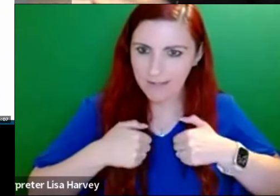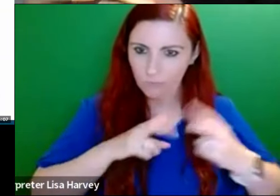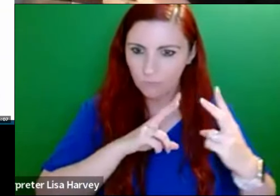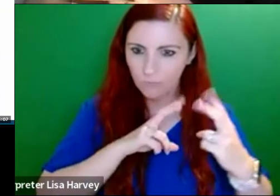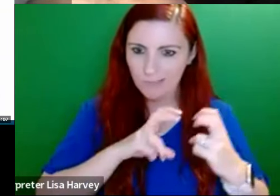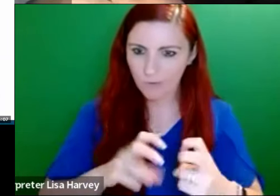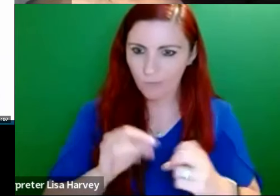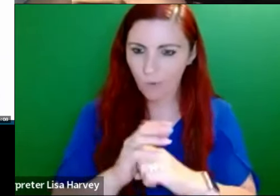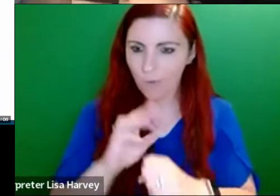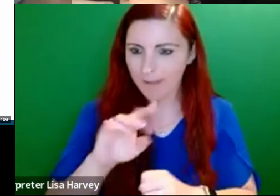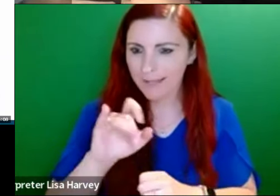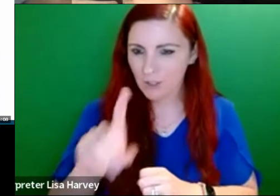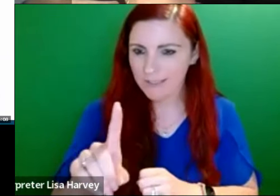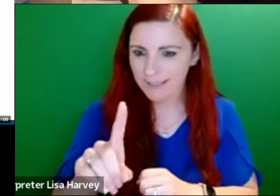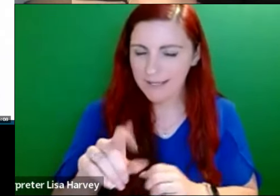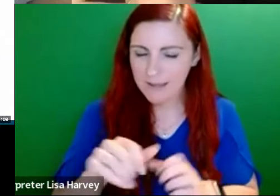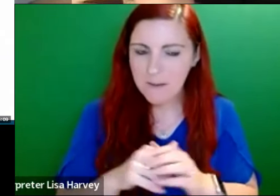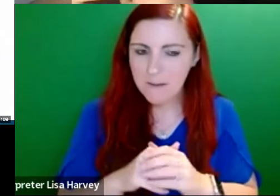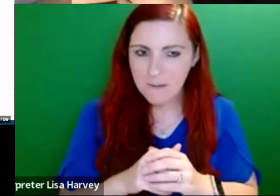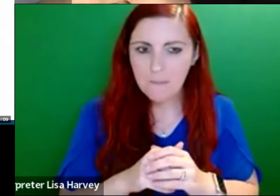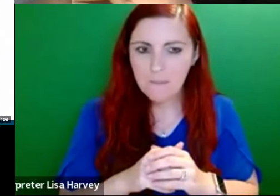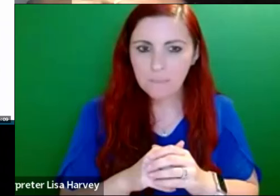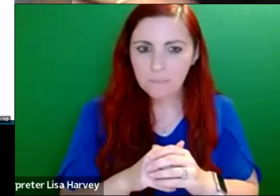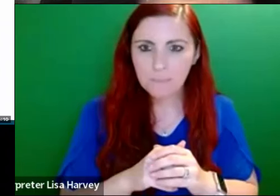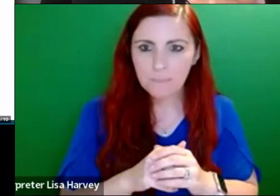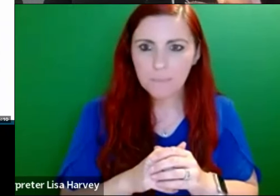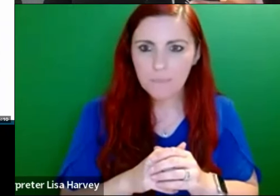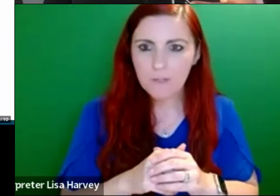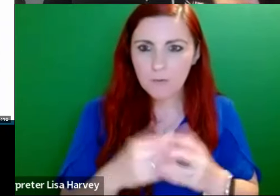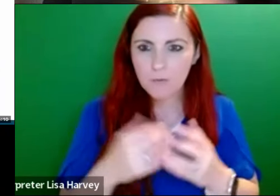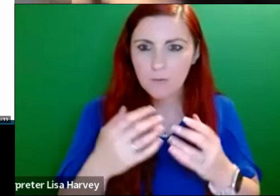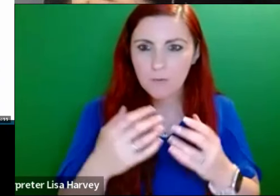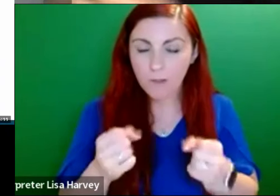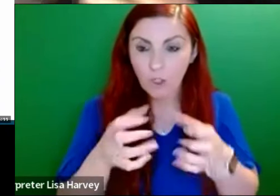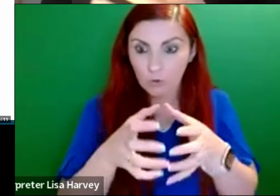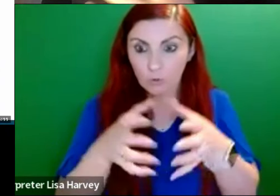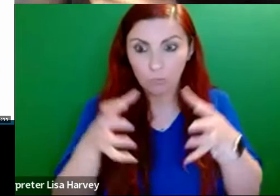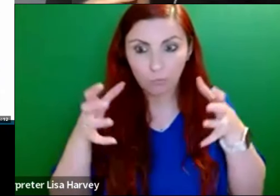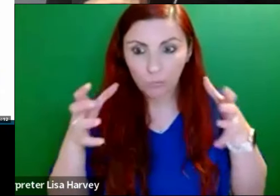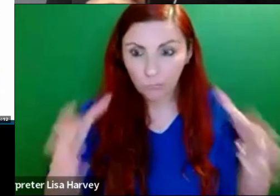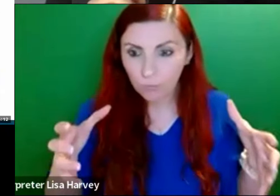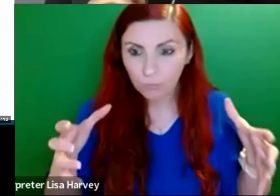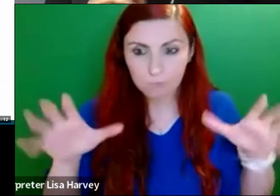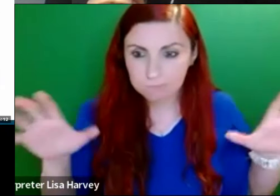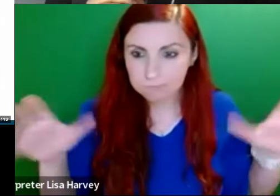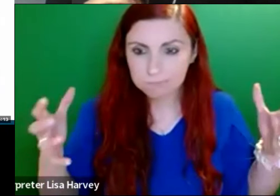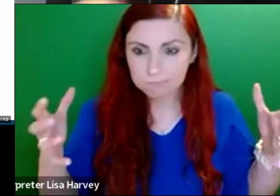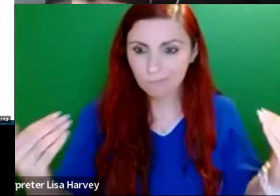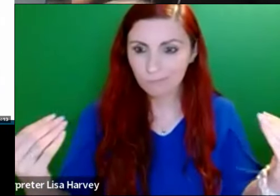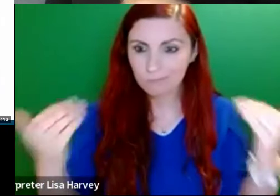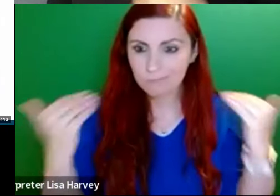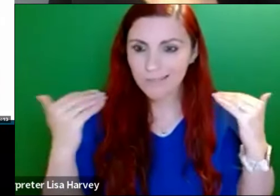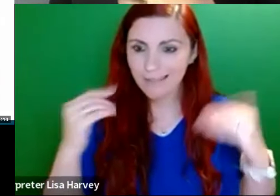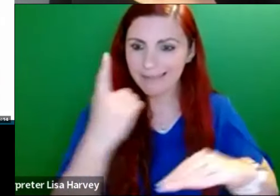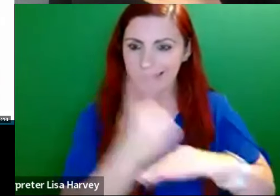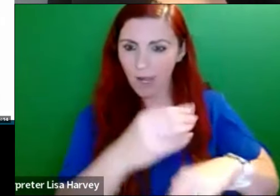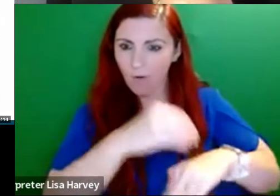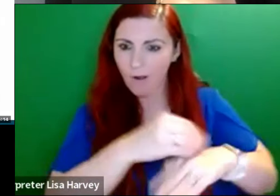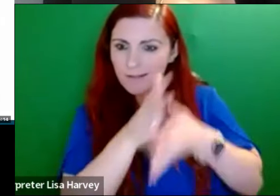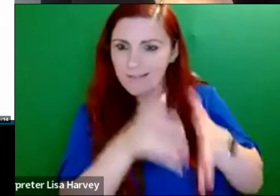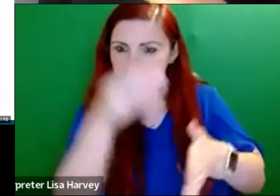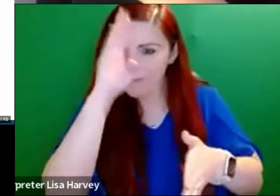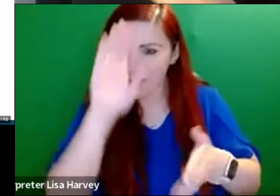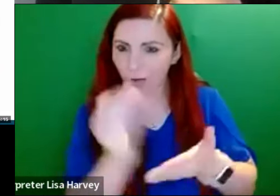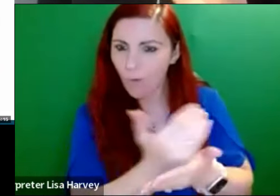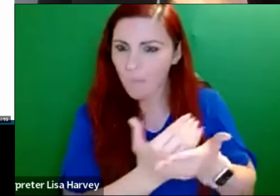PhD research. So I have a huge body of data now generated from the Signs of Ireland corpus that can be